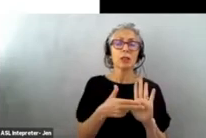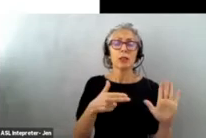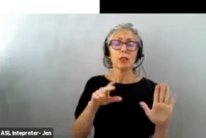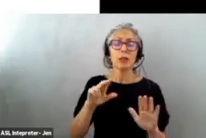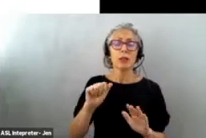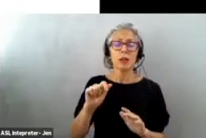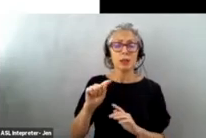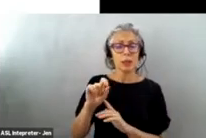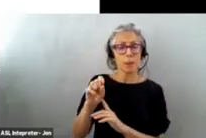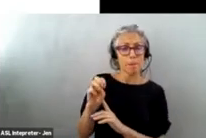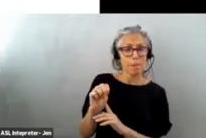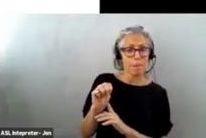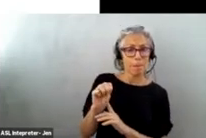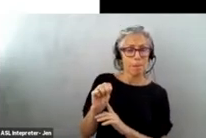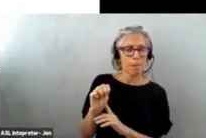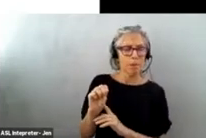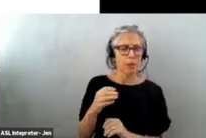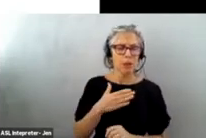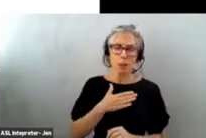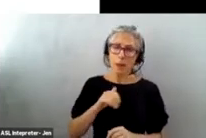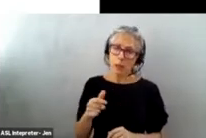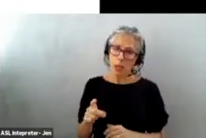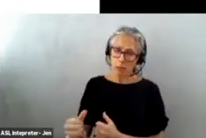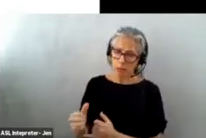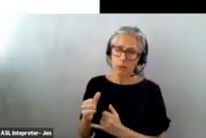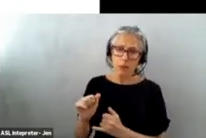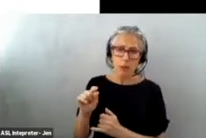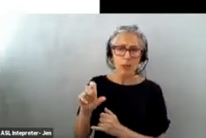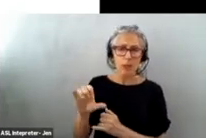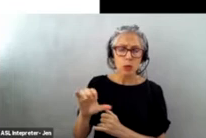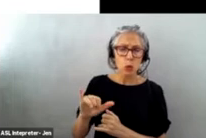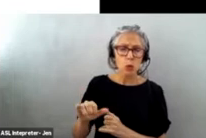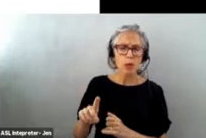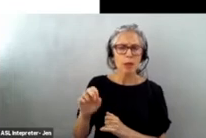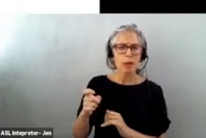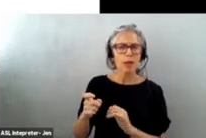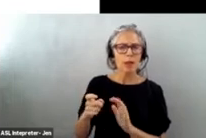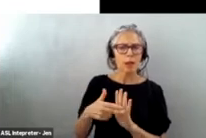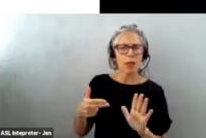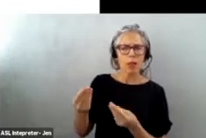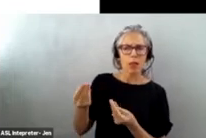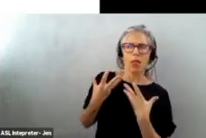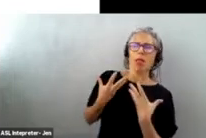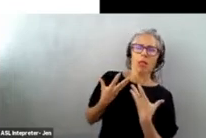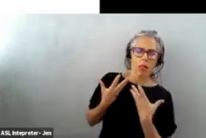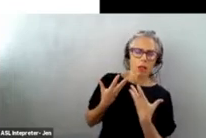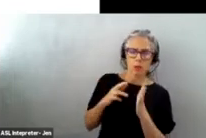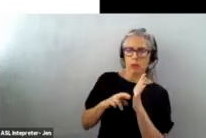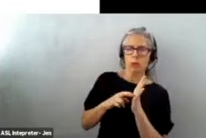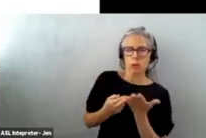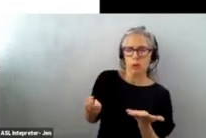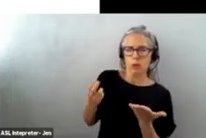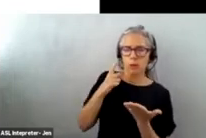autism, at least in our case, my child is also autistic. The diagnosis came with quite a flood of information. We were given resources